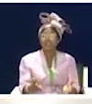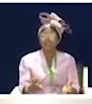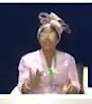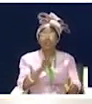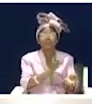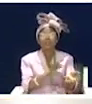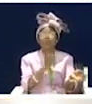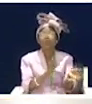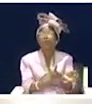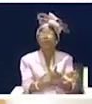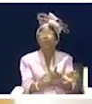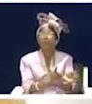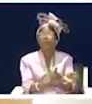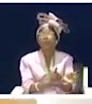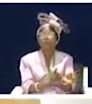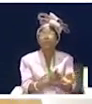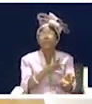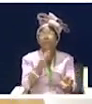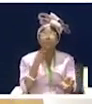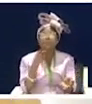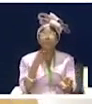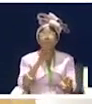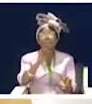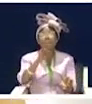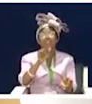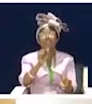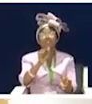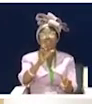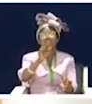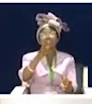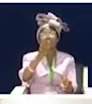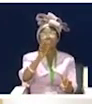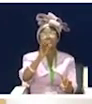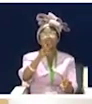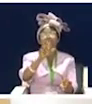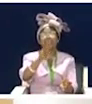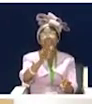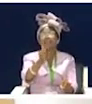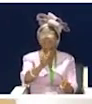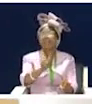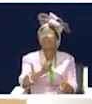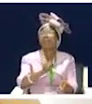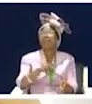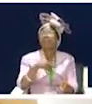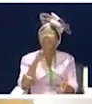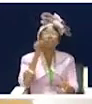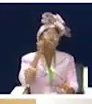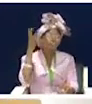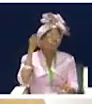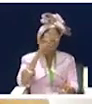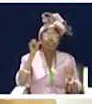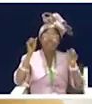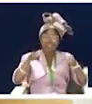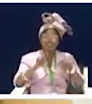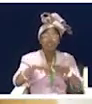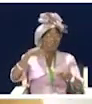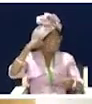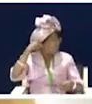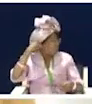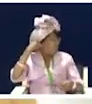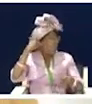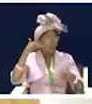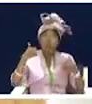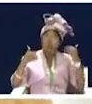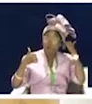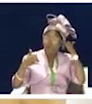Dr. Pastor Mrs. Stella Mwafunanya, she was able to call and her call